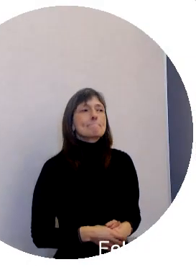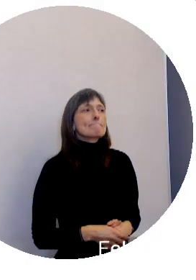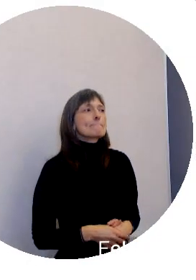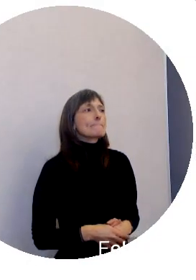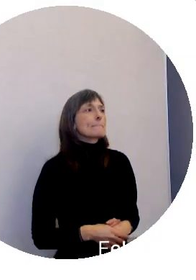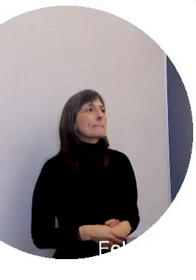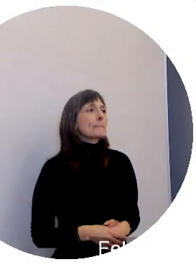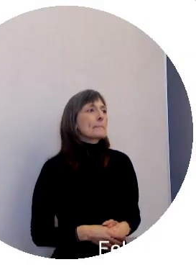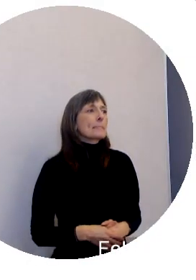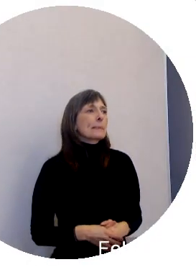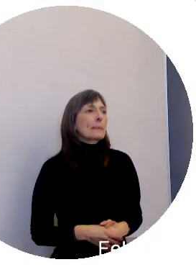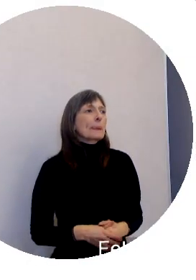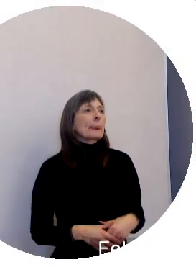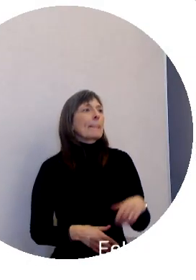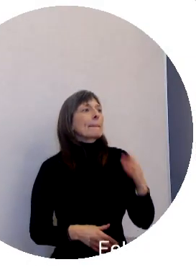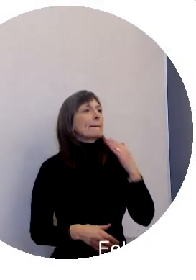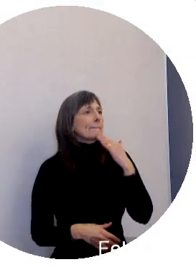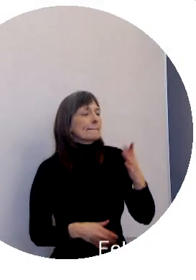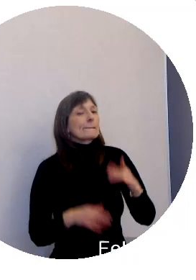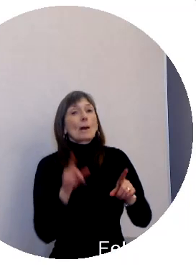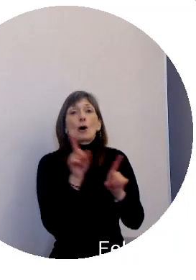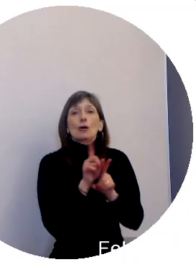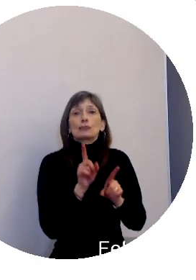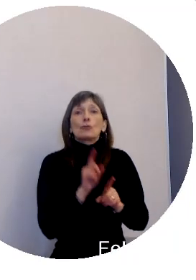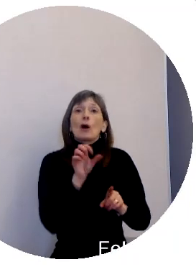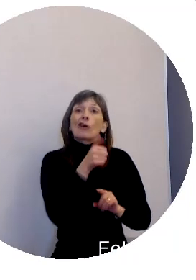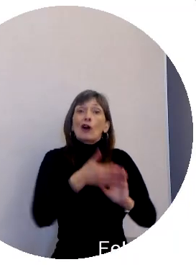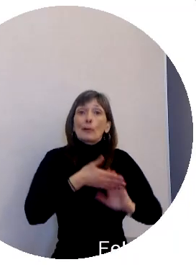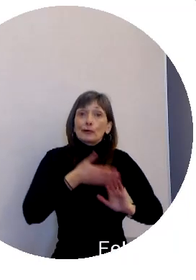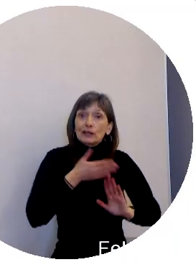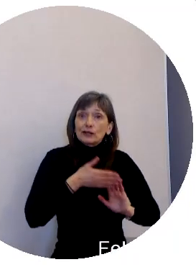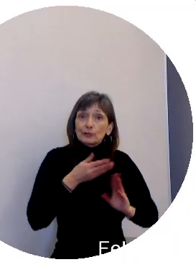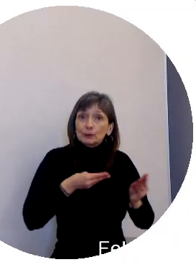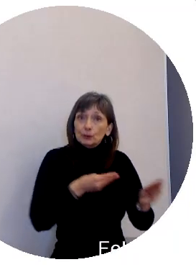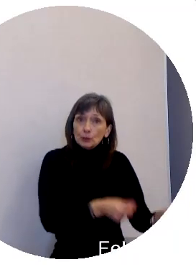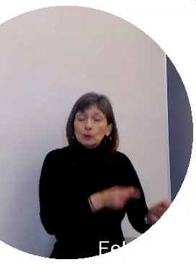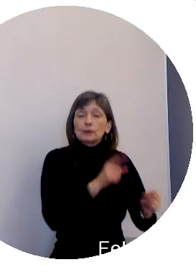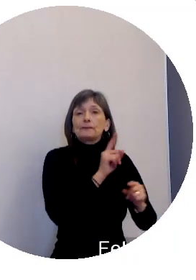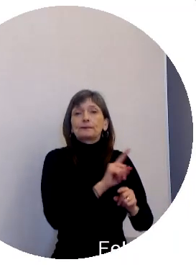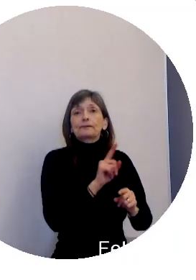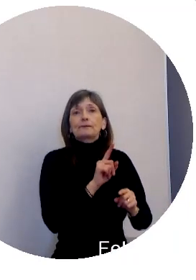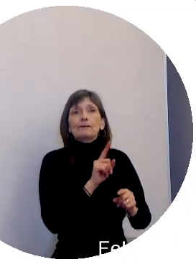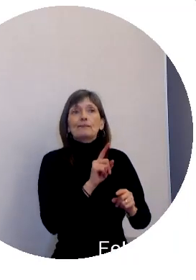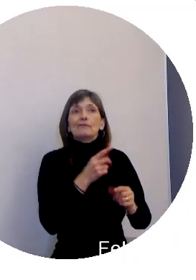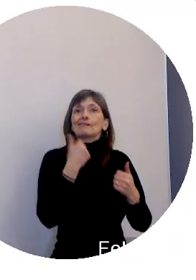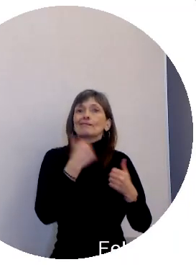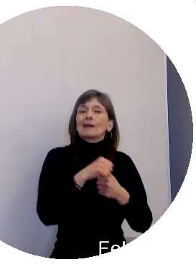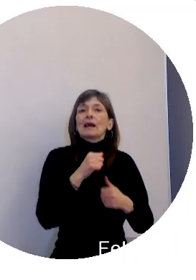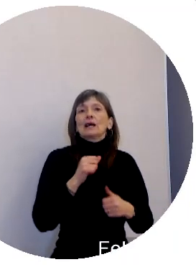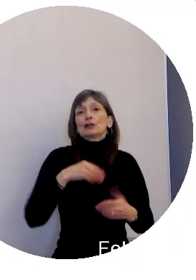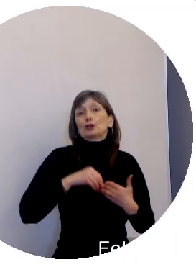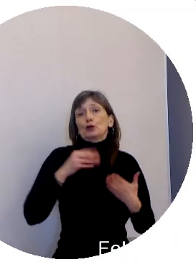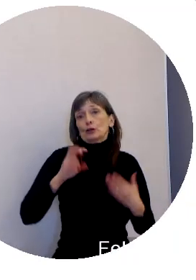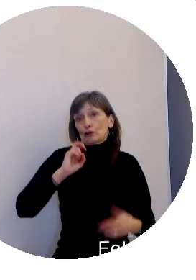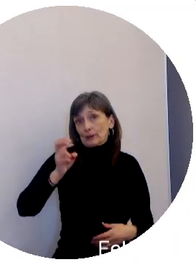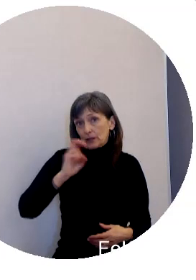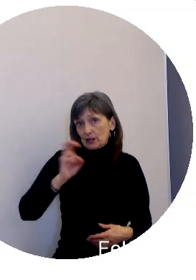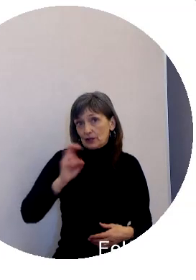Thank you, Ed. So some more operational efficiencies we're getting, more specifically in our student transportation